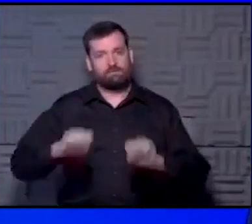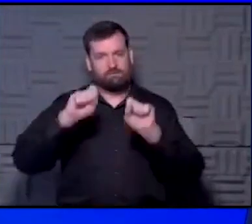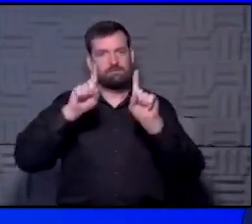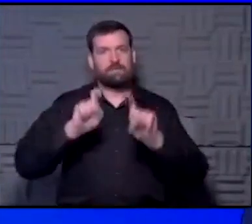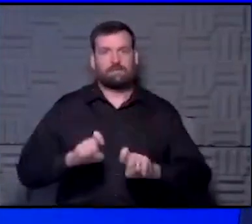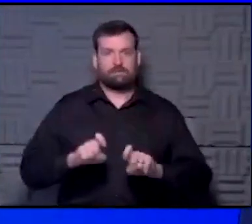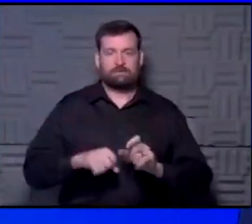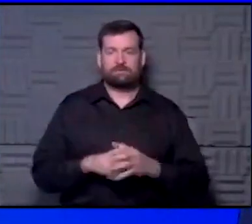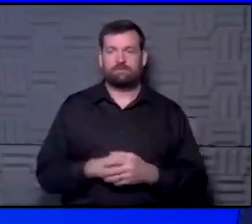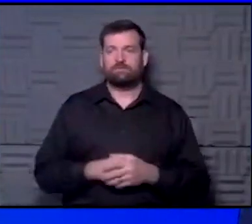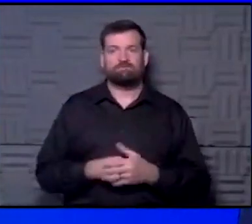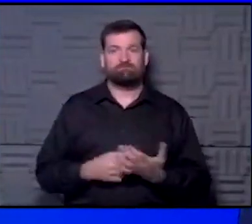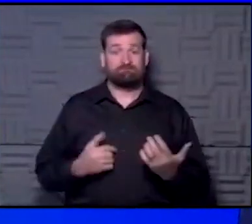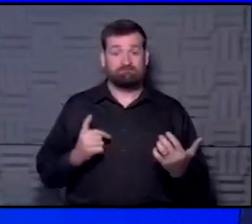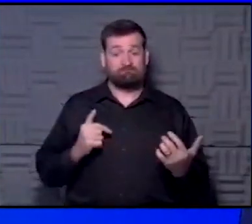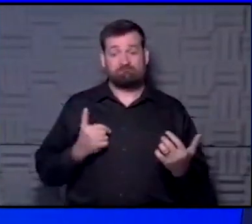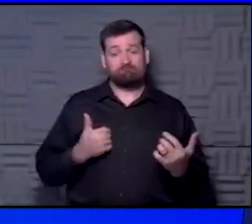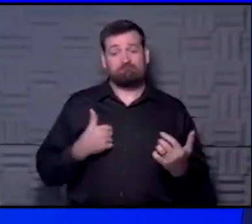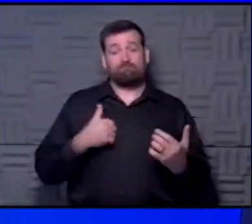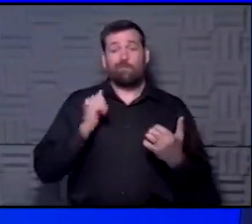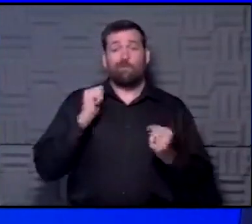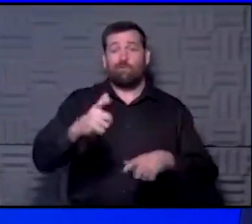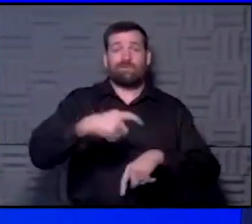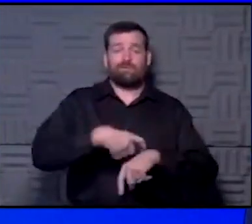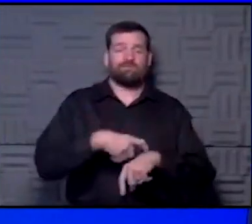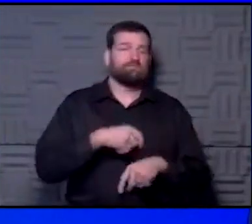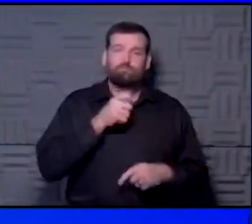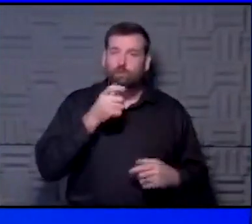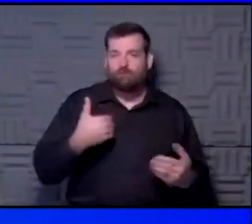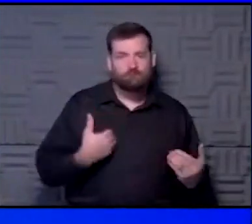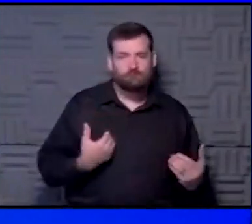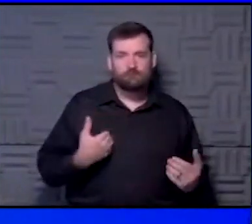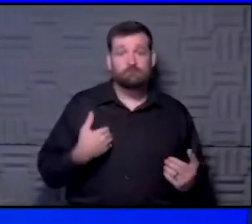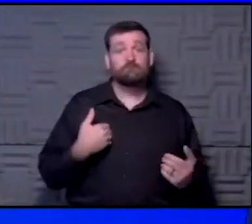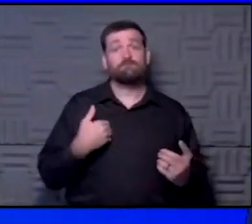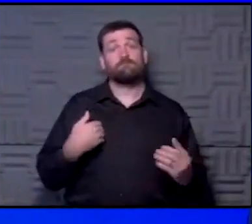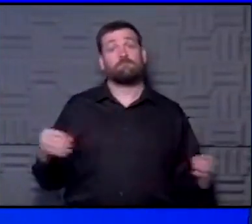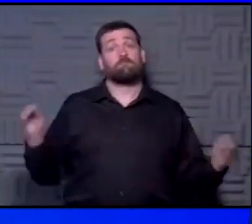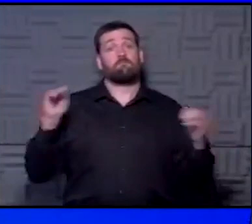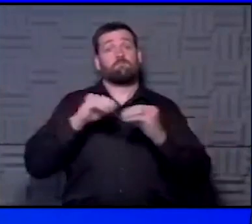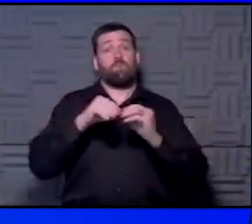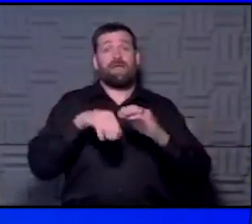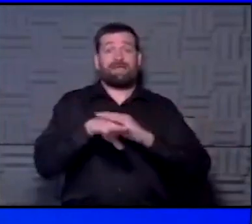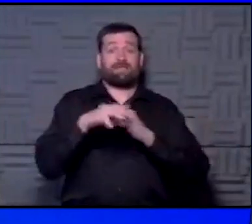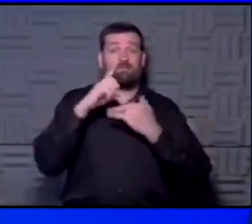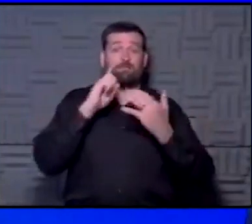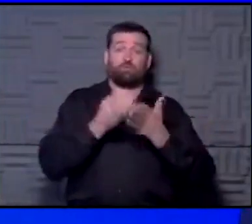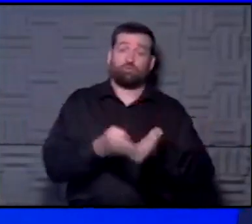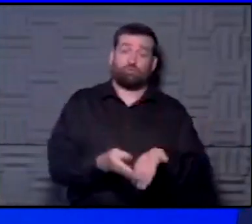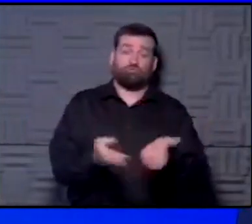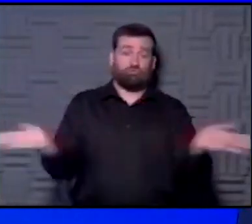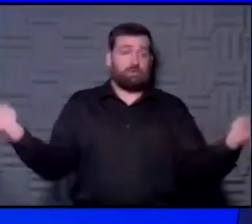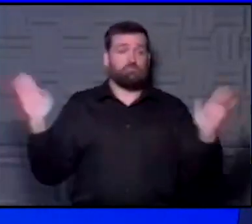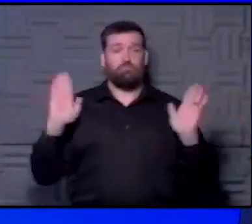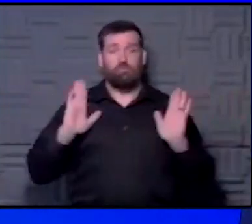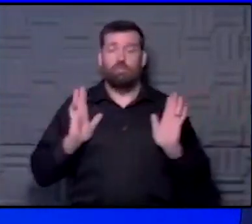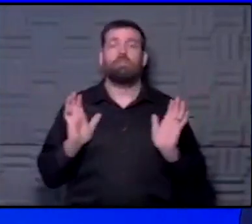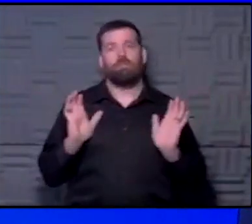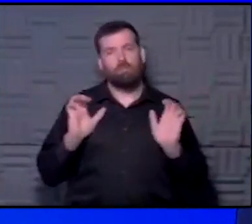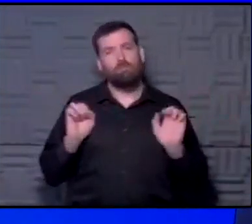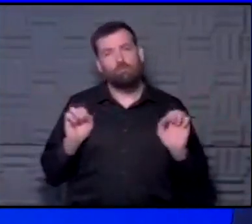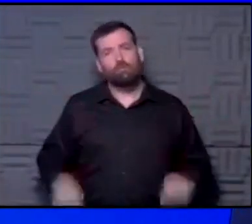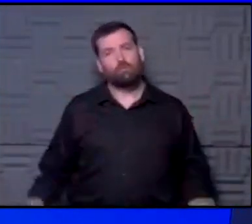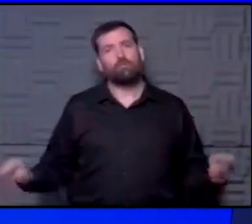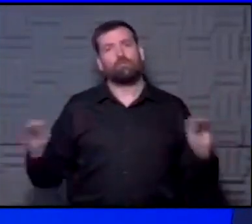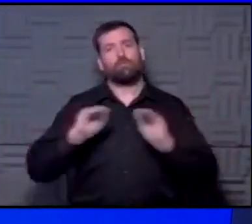tested. We don't have that all the time now. If we had better access for the general public at large, we would be able to do